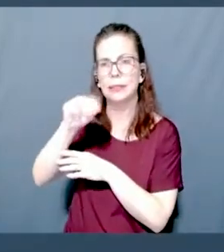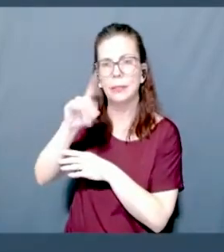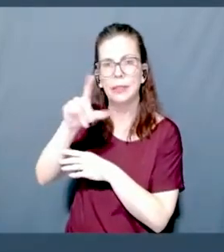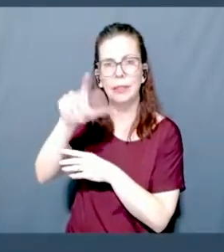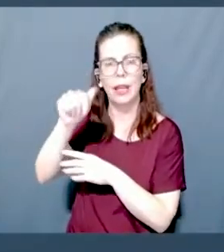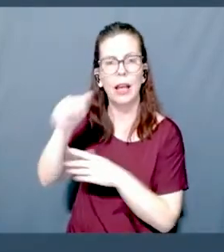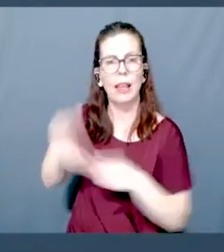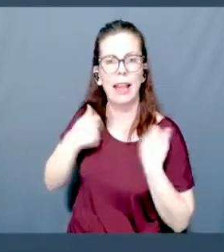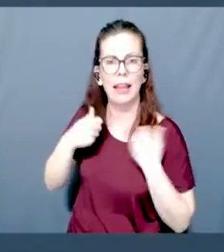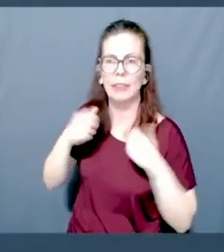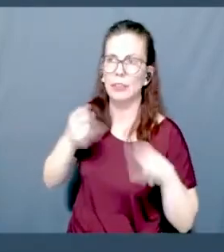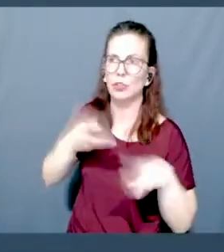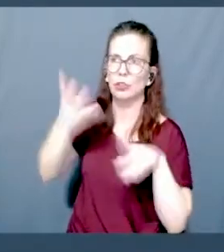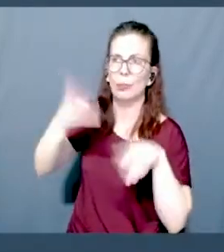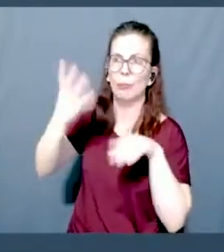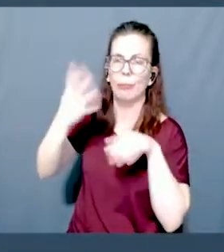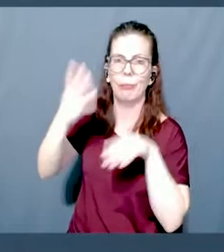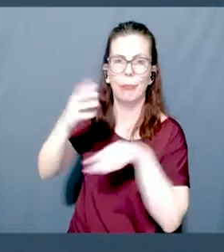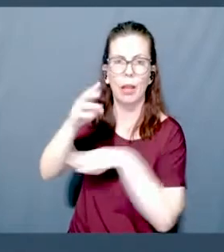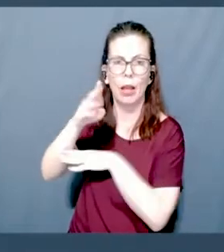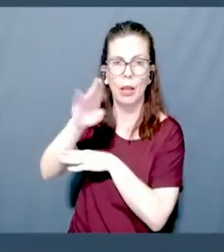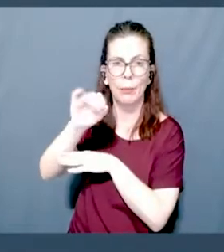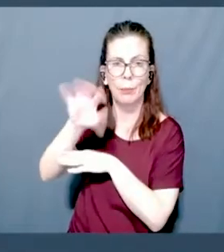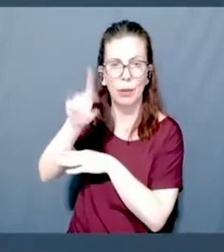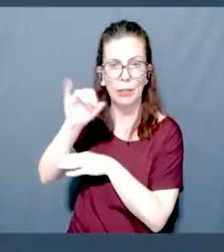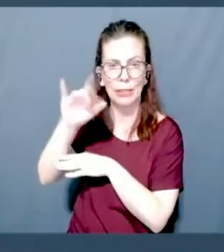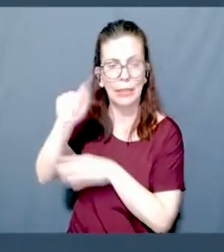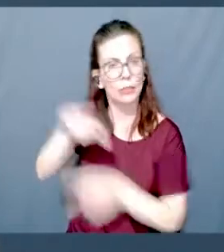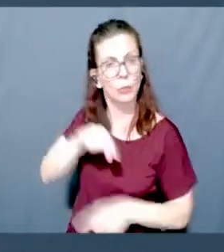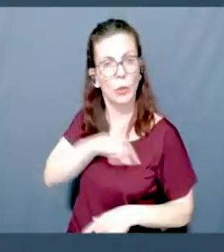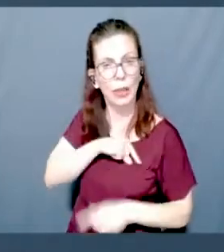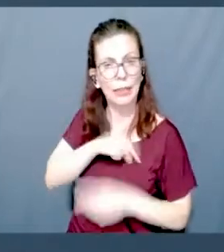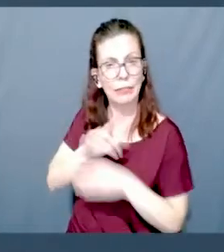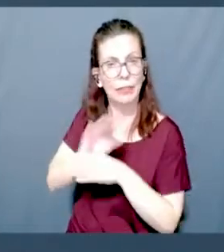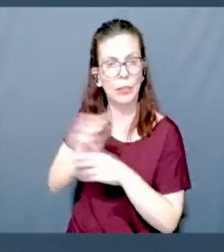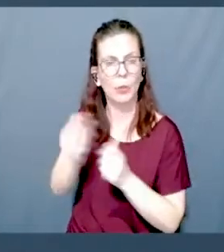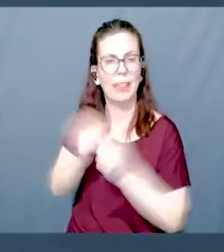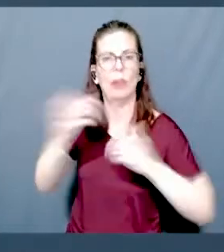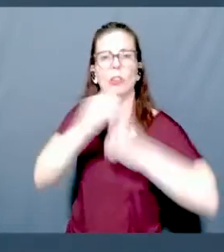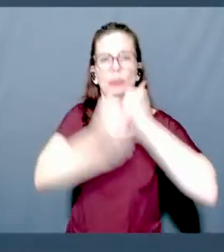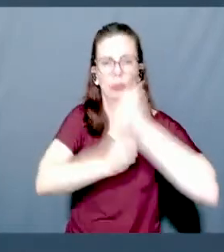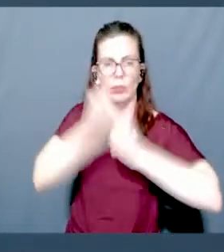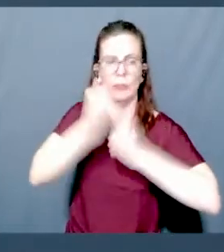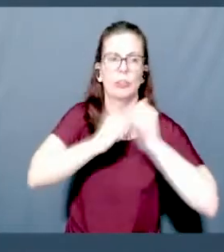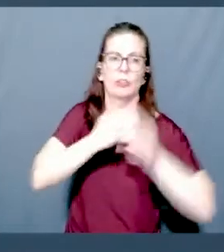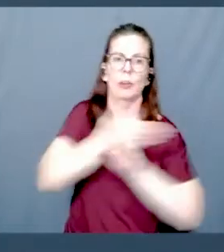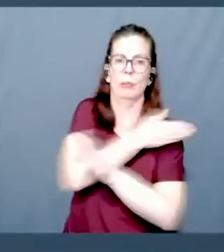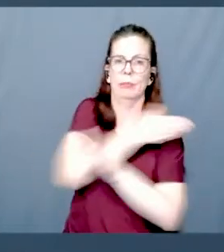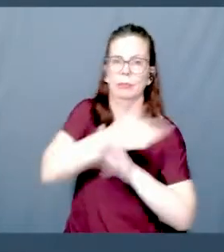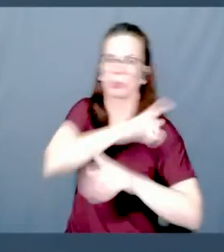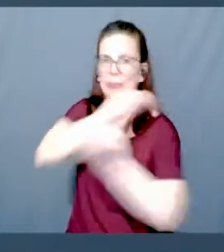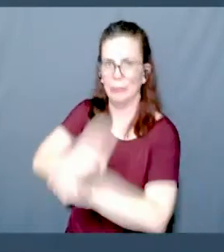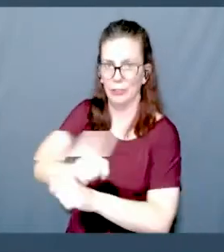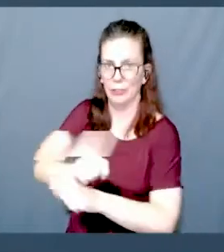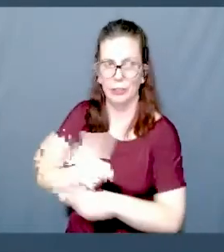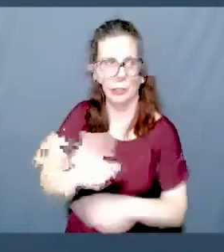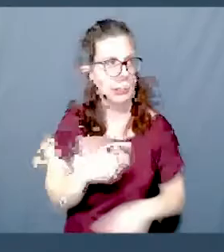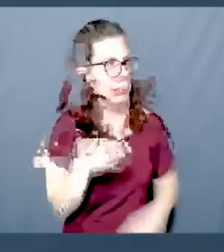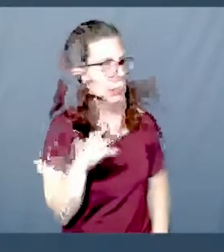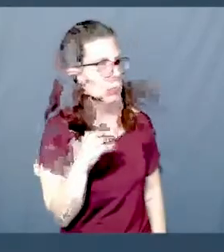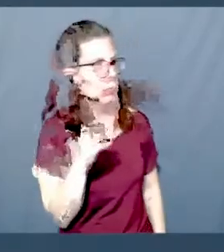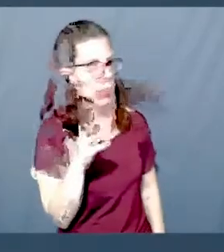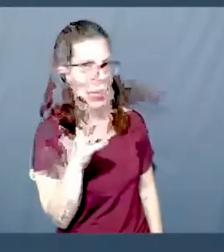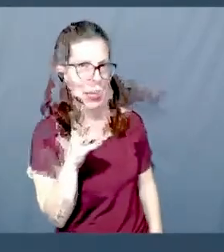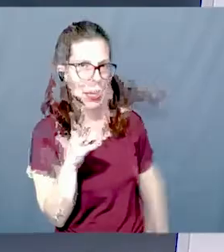broadcast quality video without all the infrastructure you might think of from traditional broadcasting. Okay. Wow, sounds like quite the capable